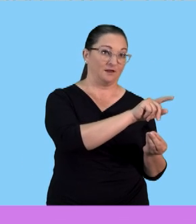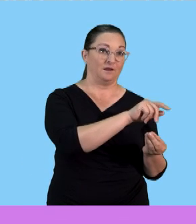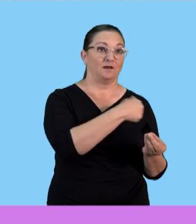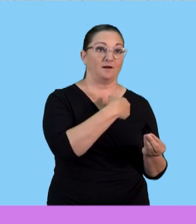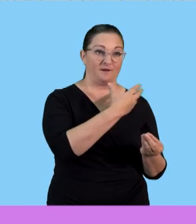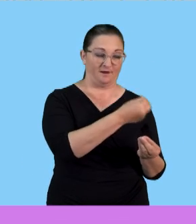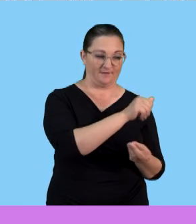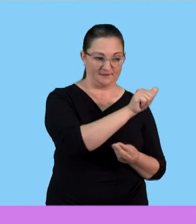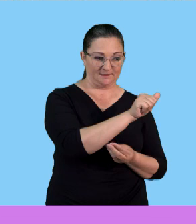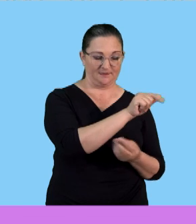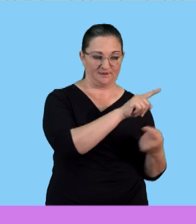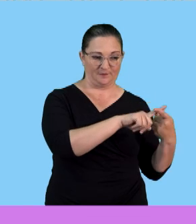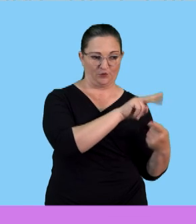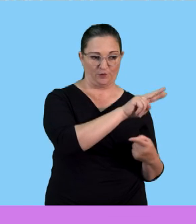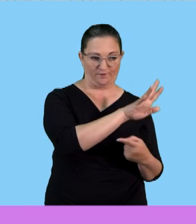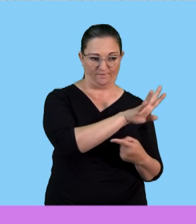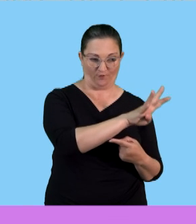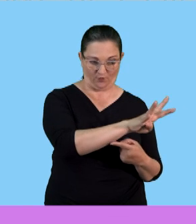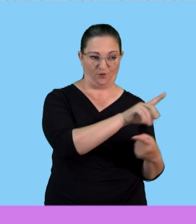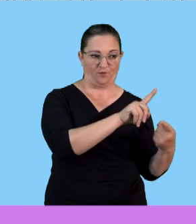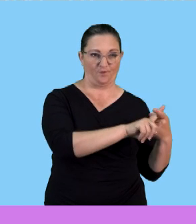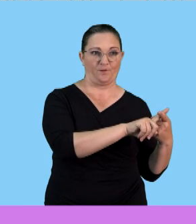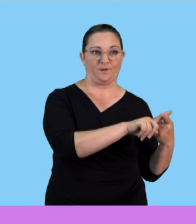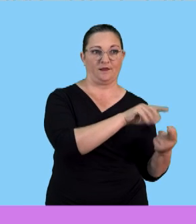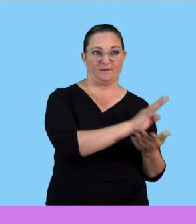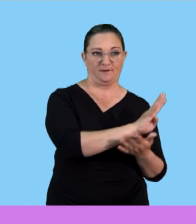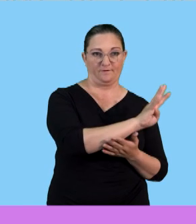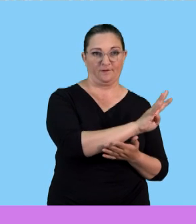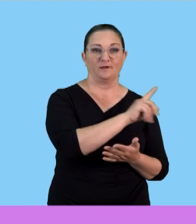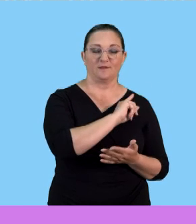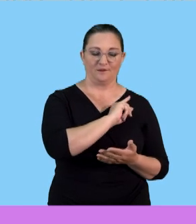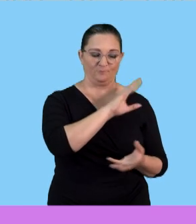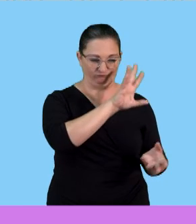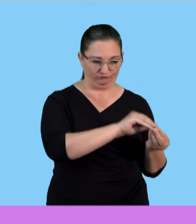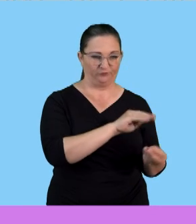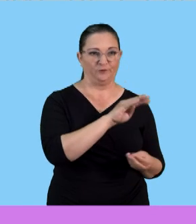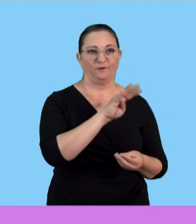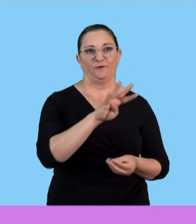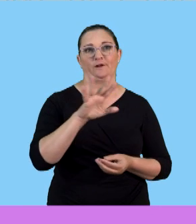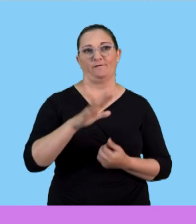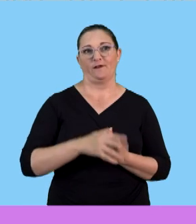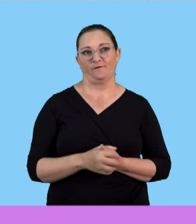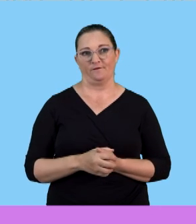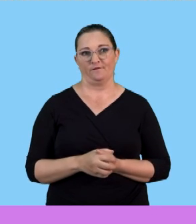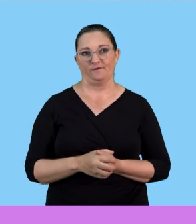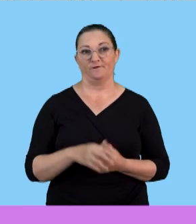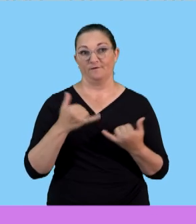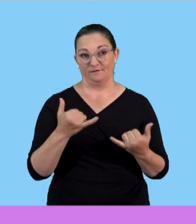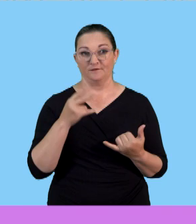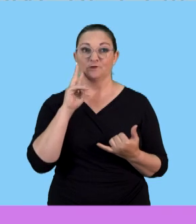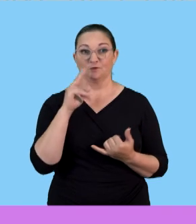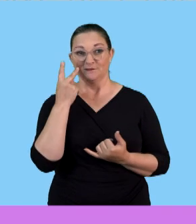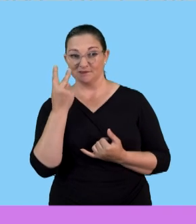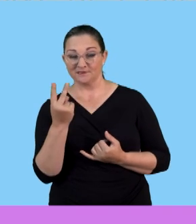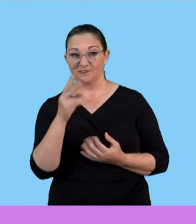kiloliters, I have a 6 plus 24 plus 15. It gives me 45. Now I go back and